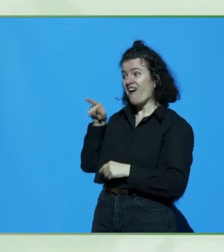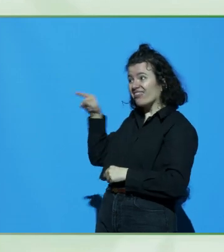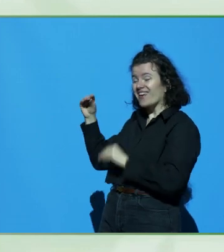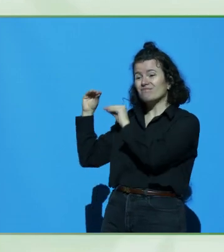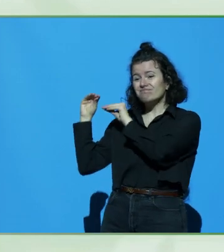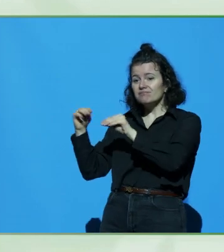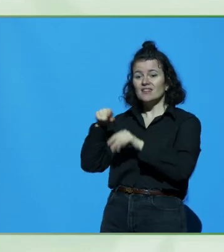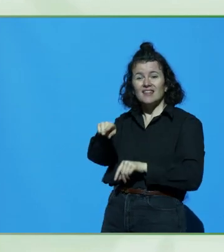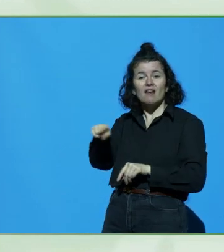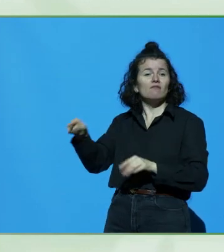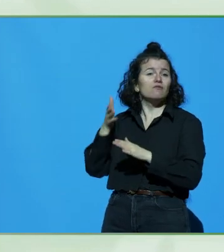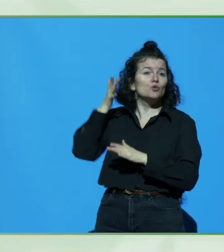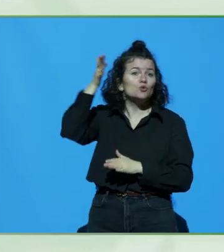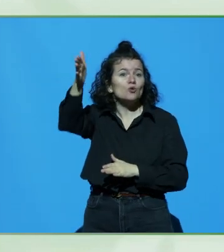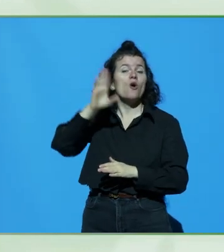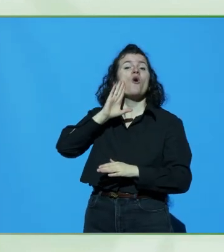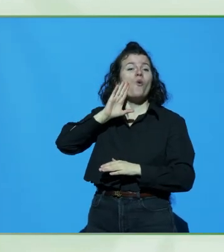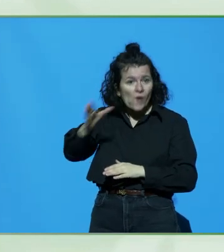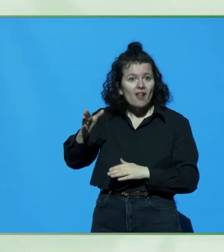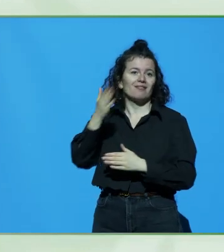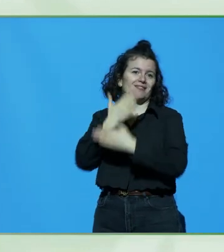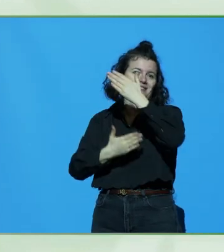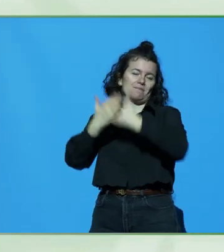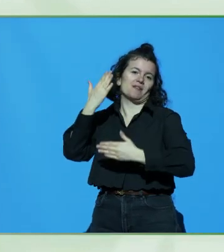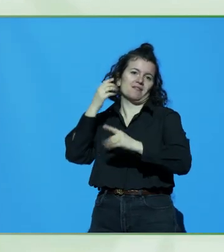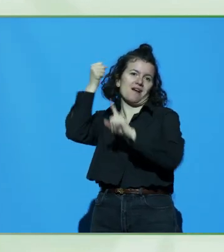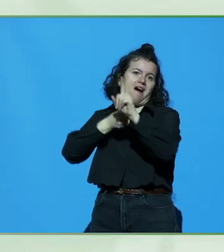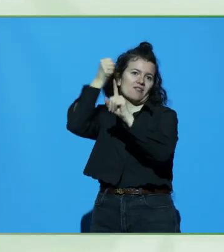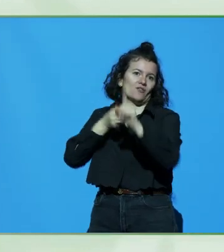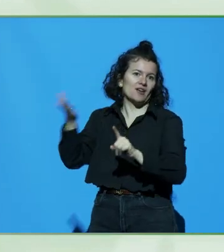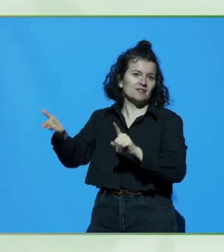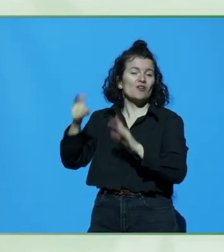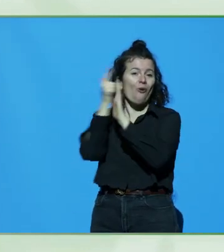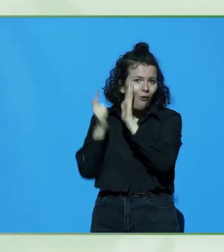their work. And so seeing the young people here is what really gives me hope.